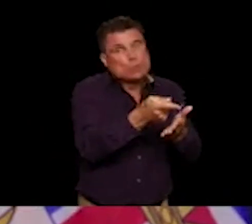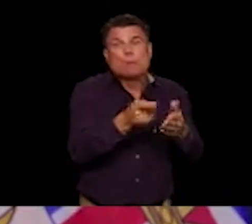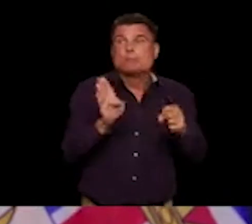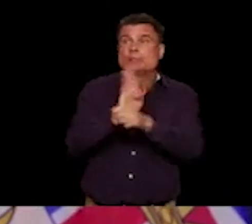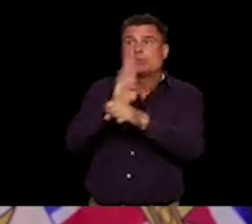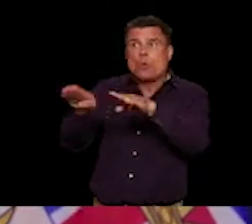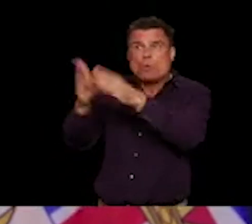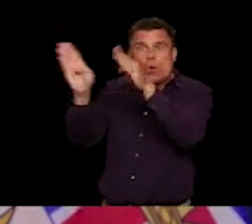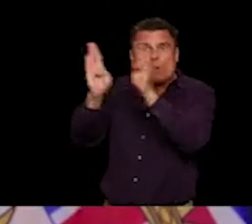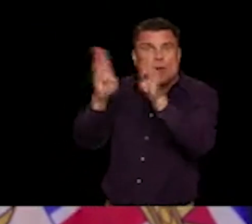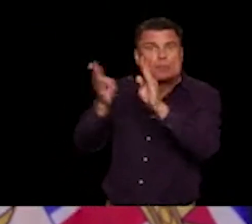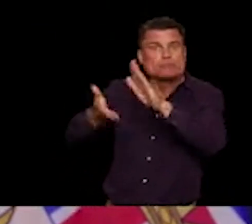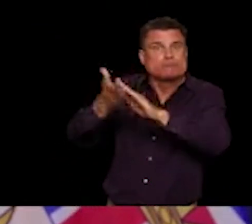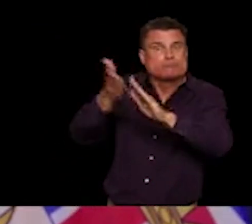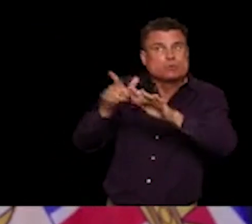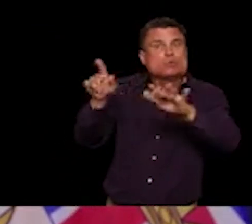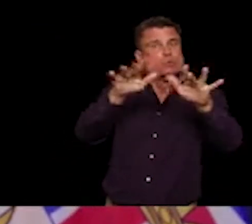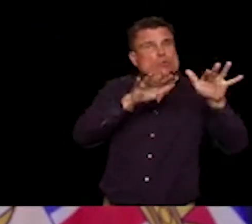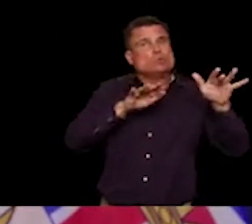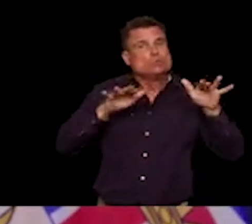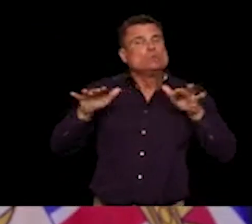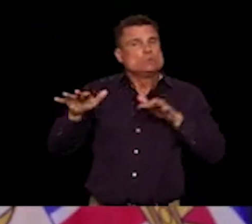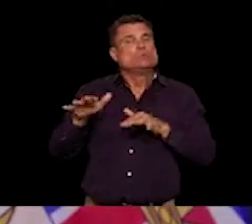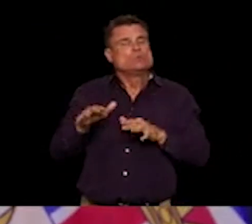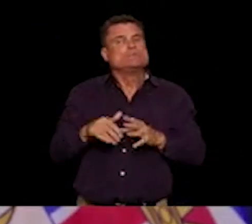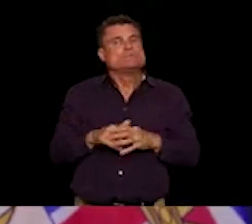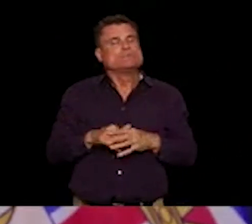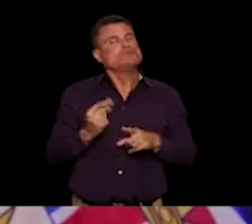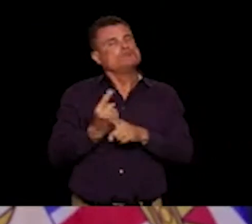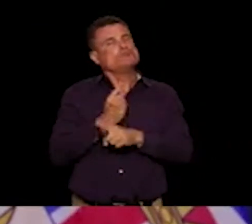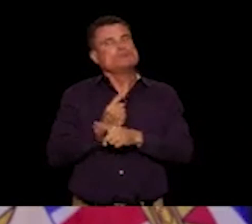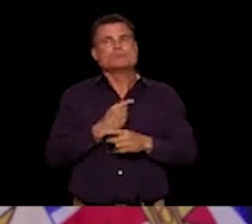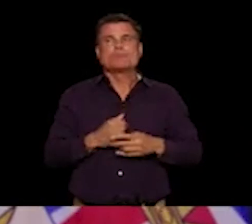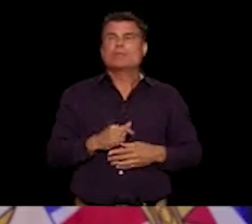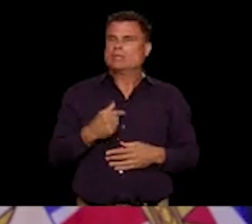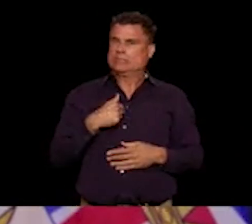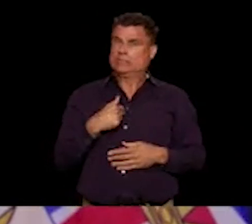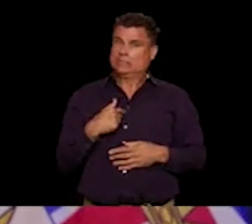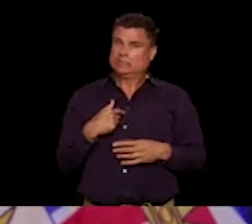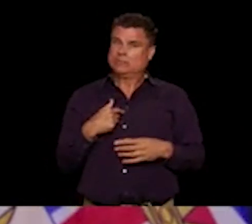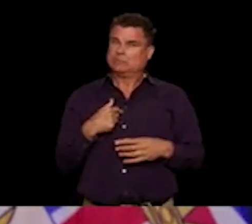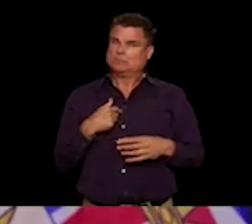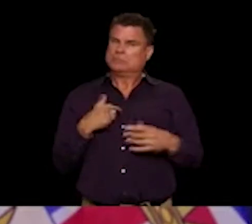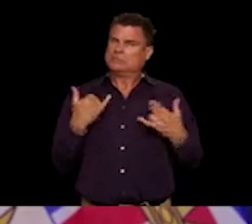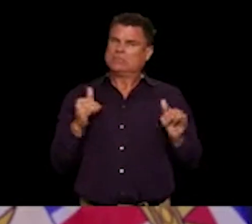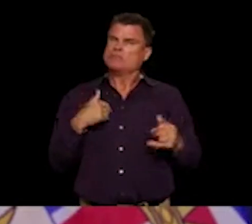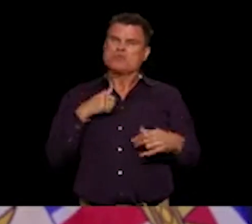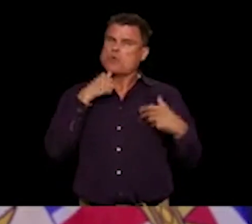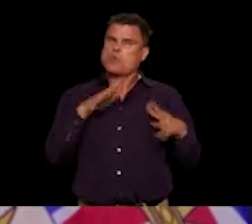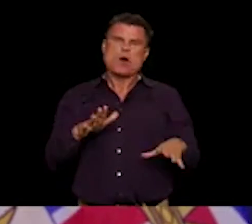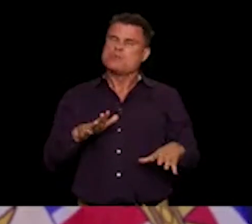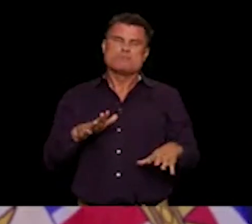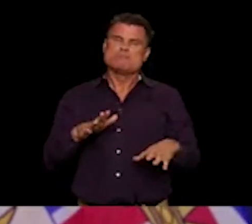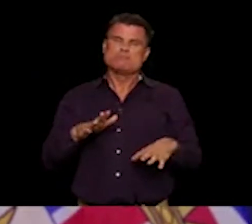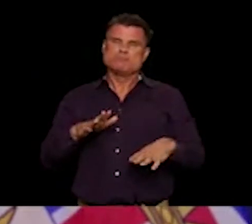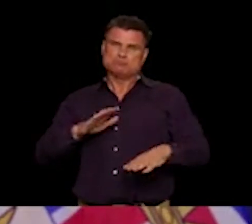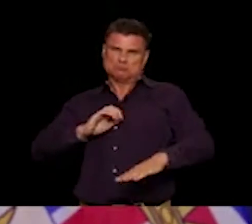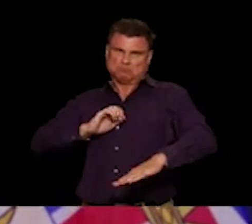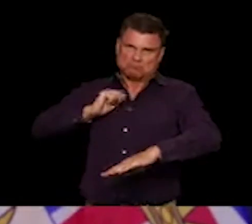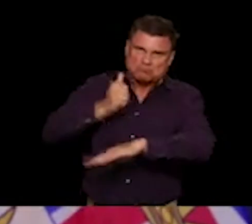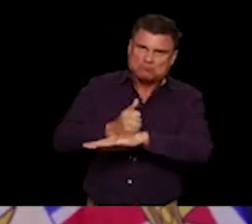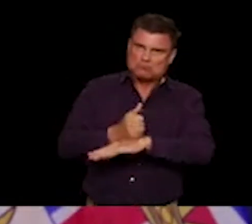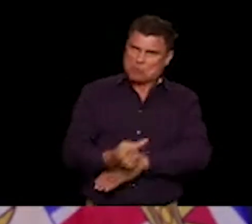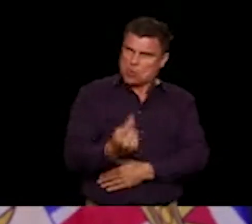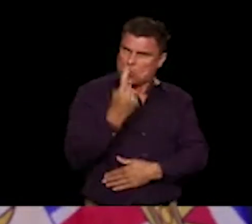believe, and I've said this many times, that having a public mandate is the way to go in terms of masks, because